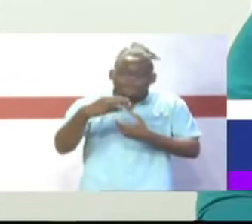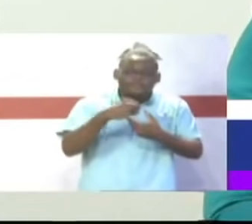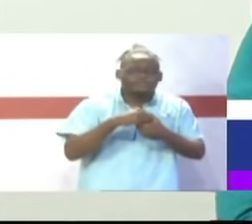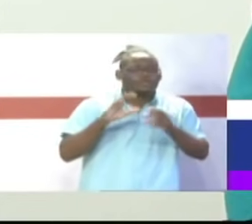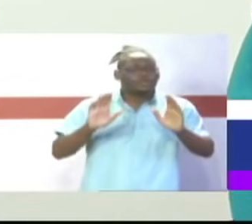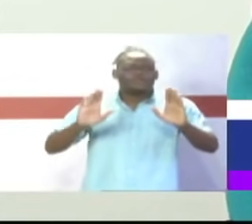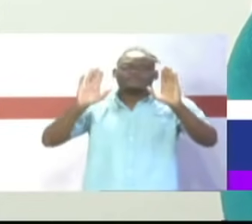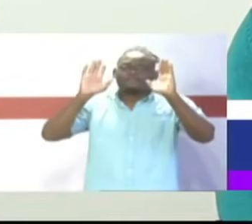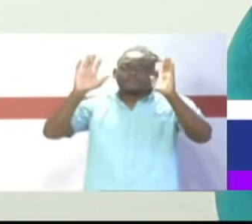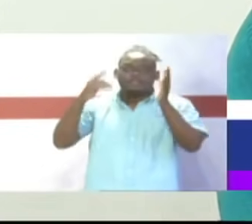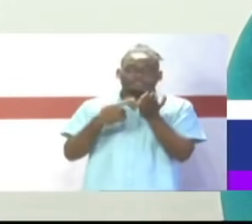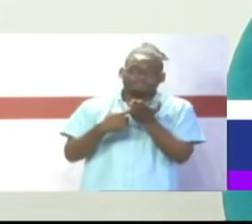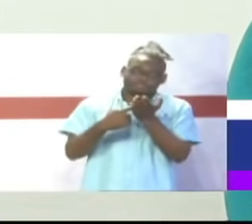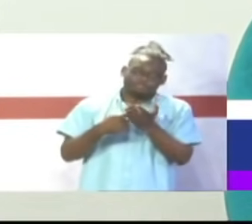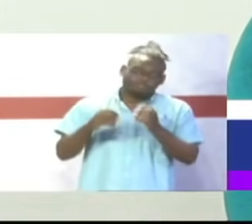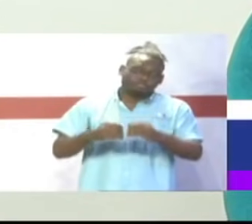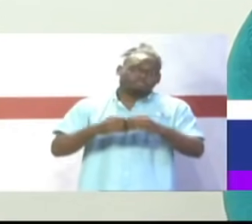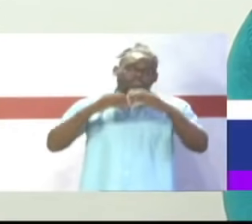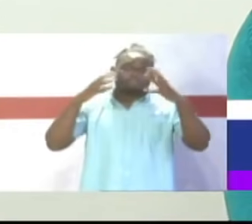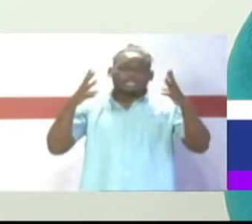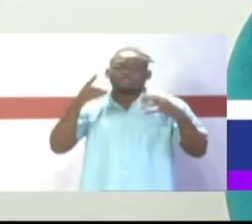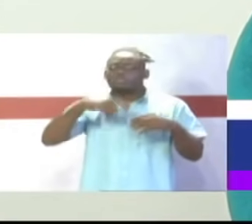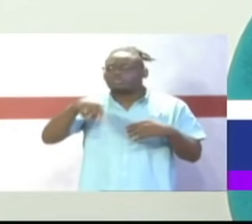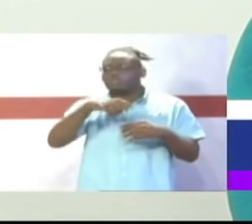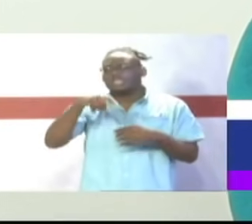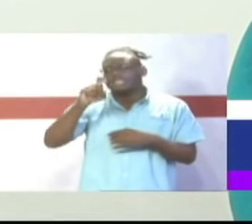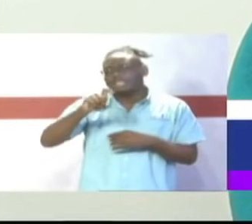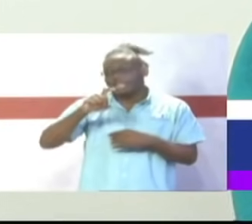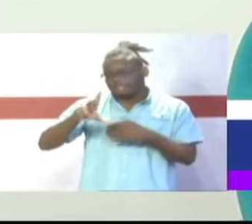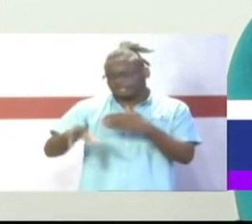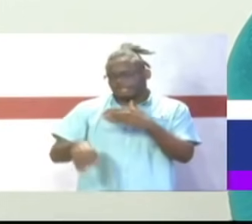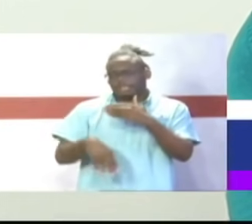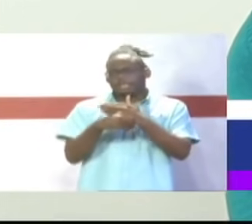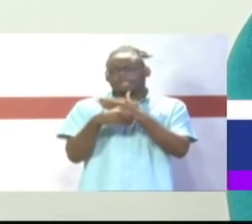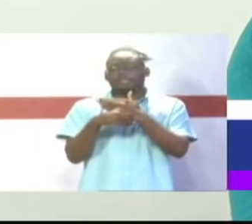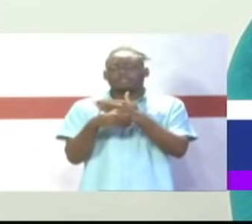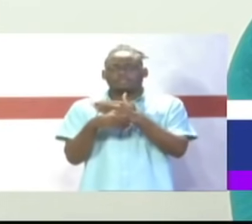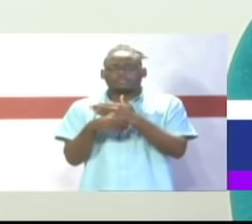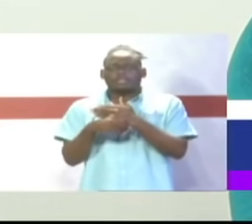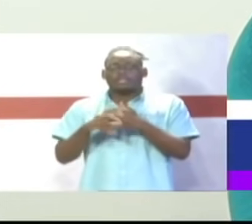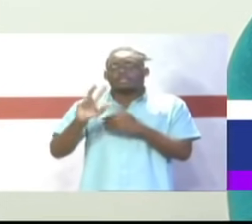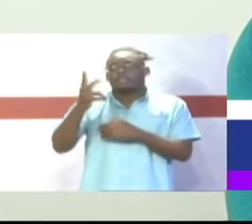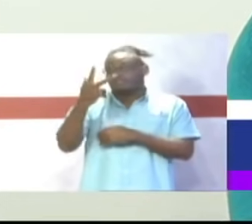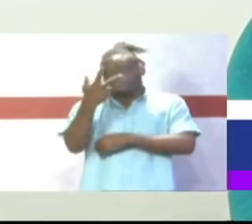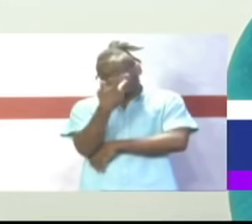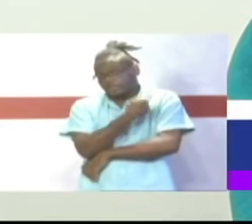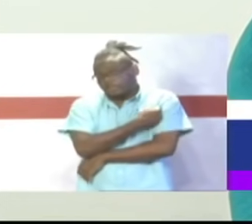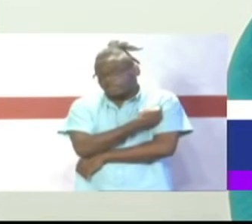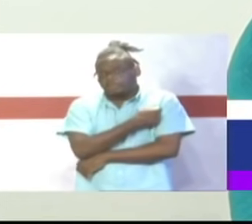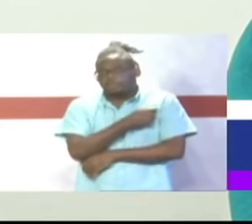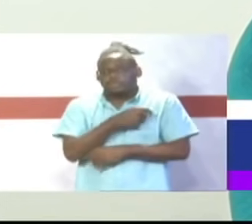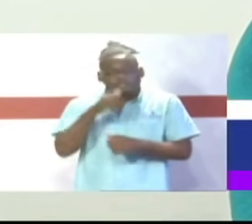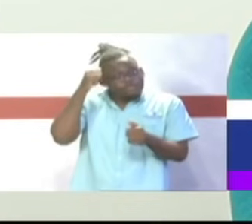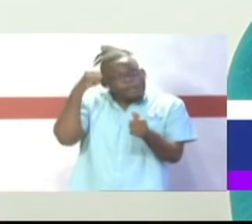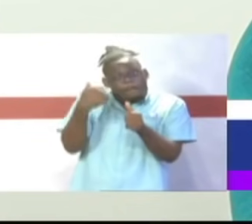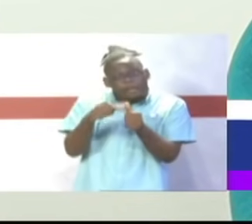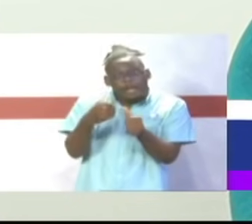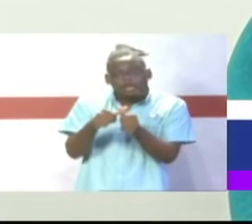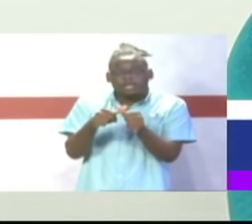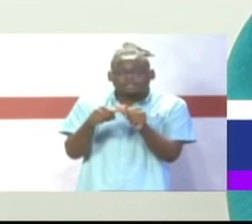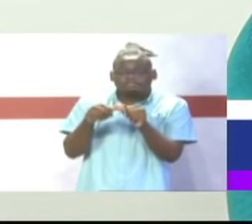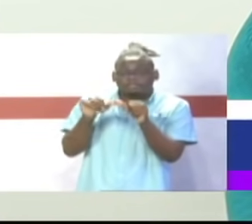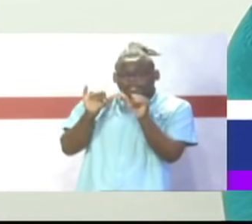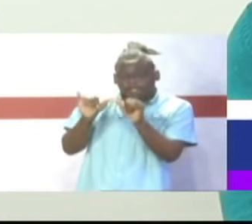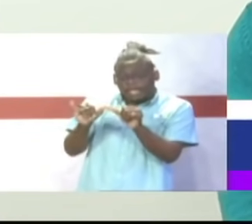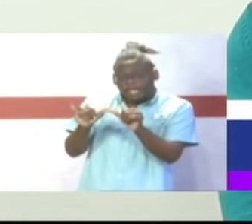a bit about those who need to get an additional primary dose of the COVID-19 vaccine. Just a reminder, still follow the 3 W's, everyone,